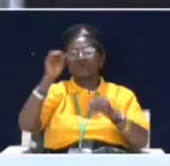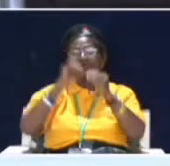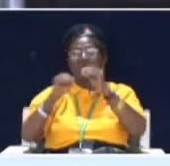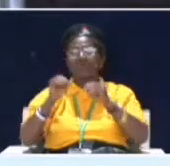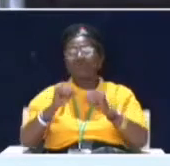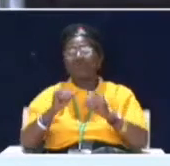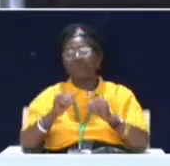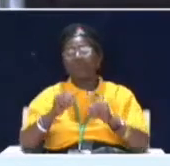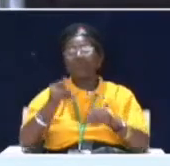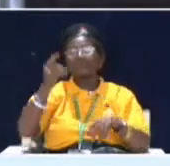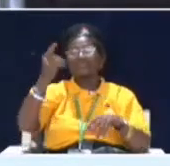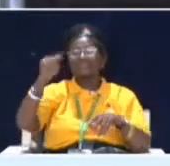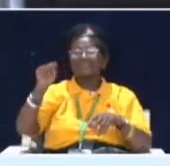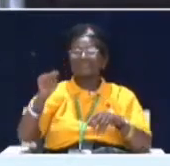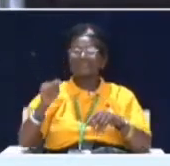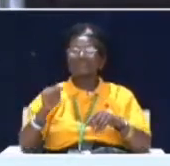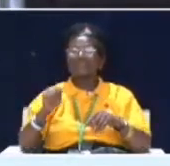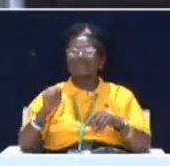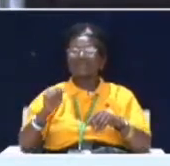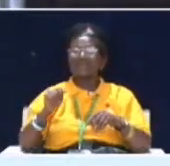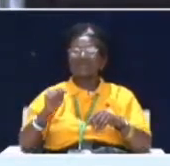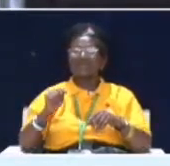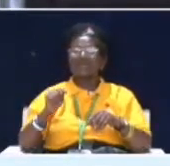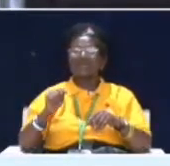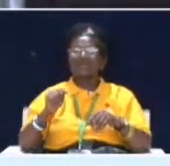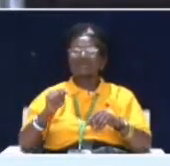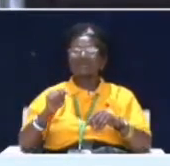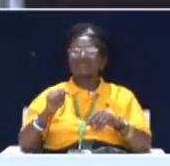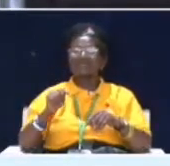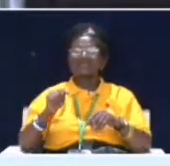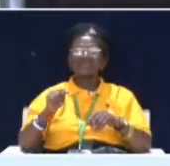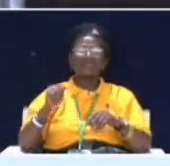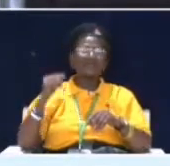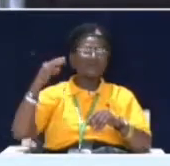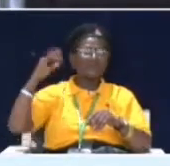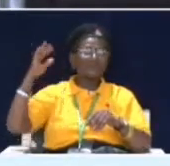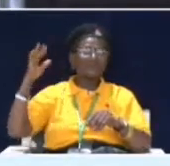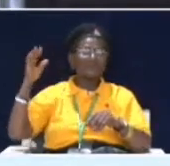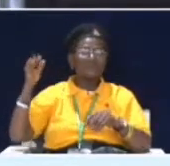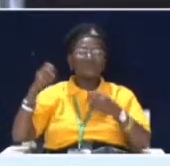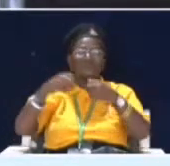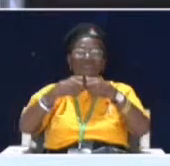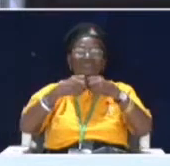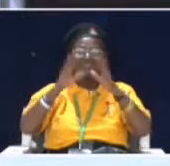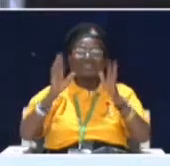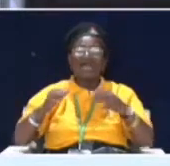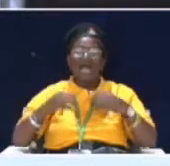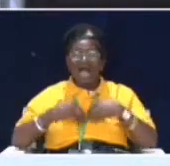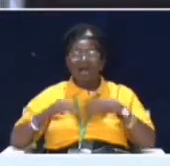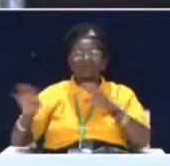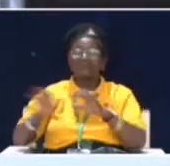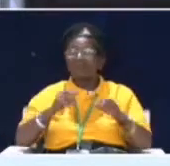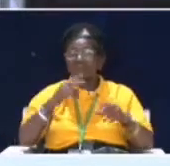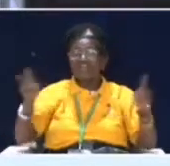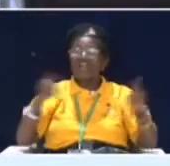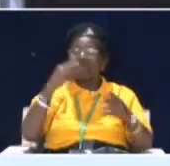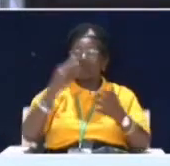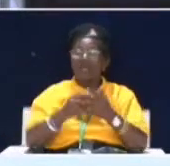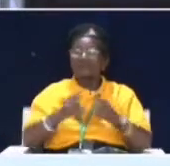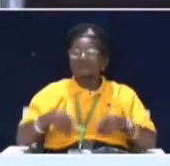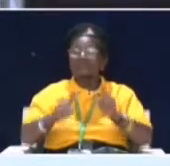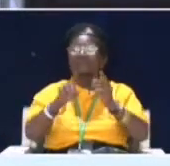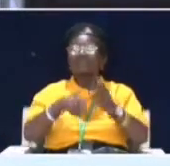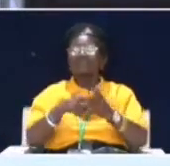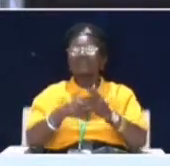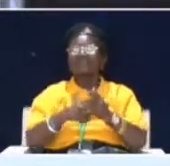incidentally, the audio people, audio engineer, they have done very well during this Congress. I think we should give them a hand.